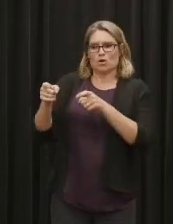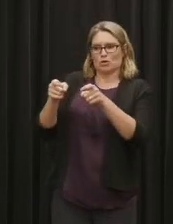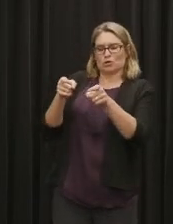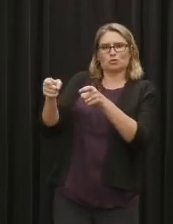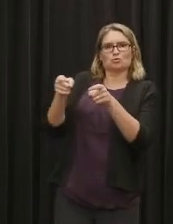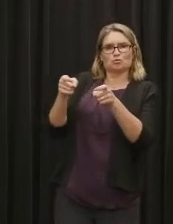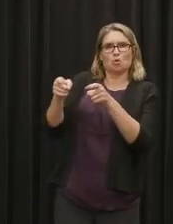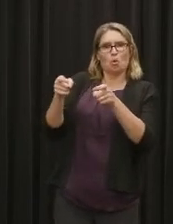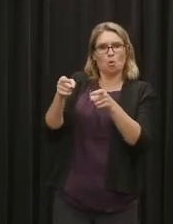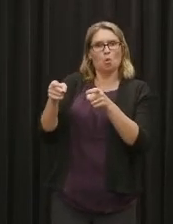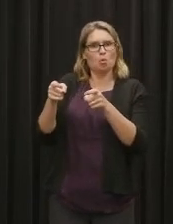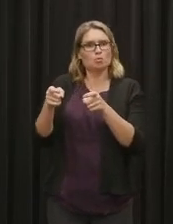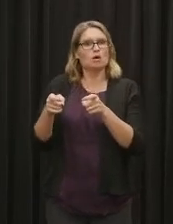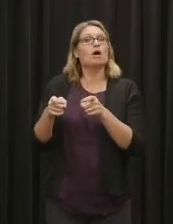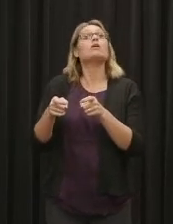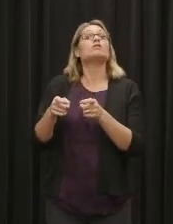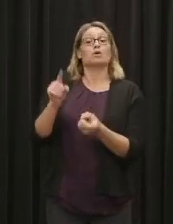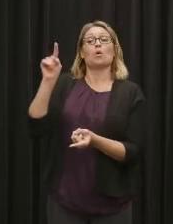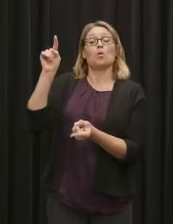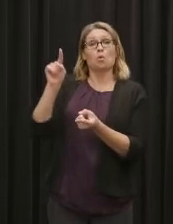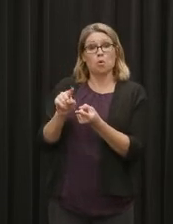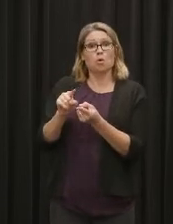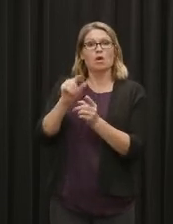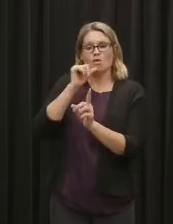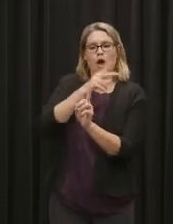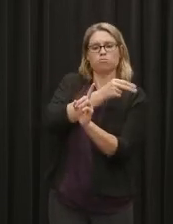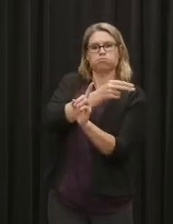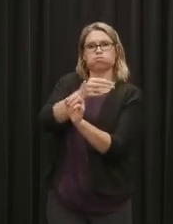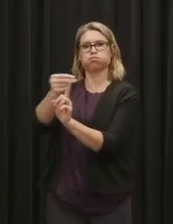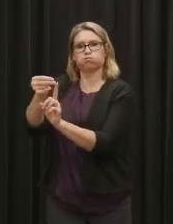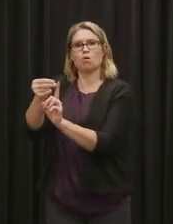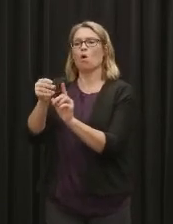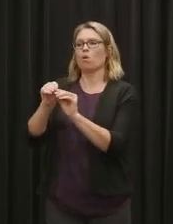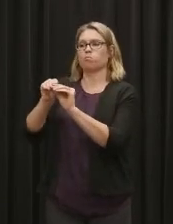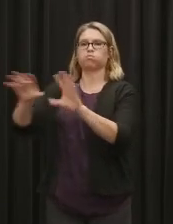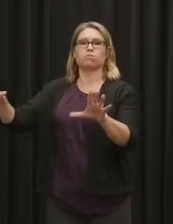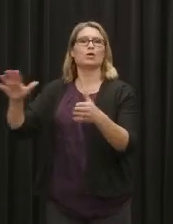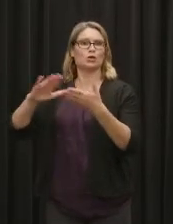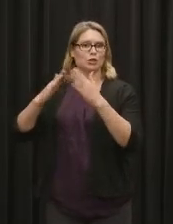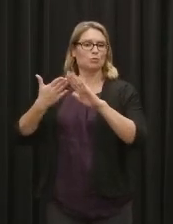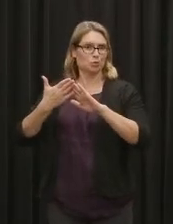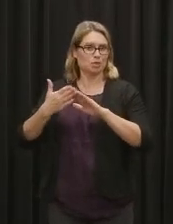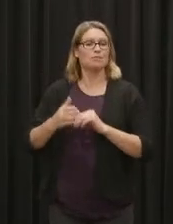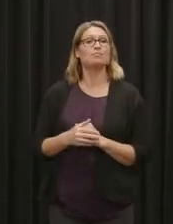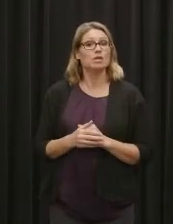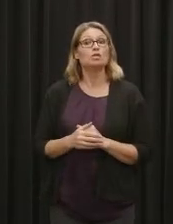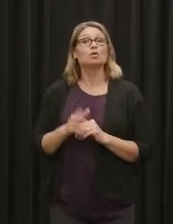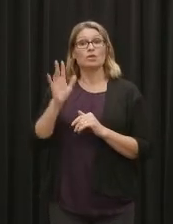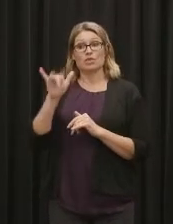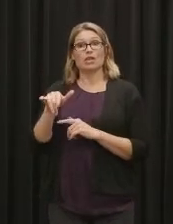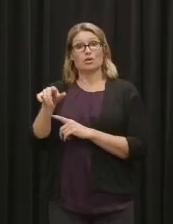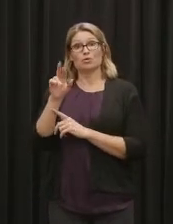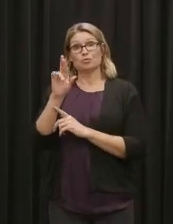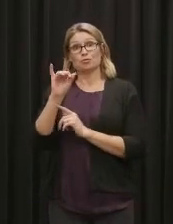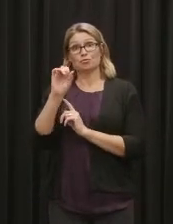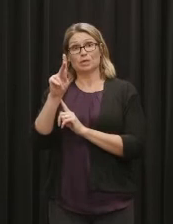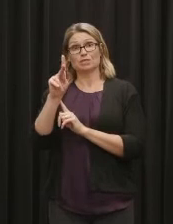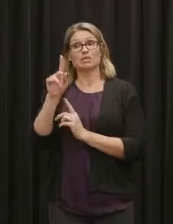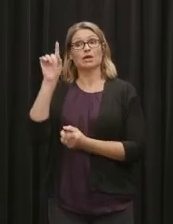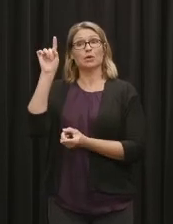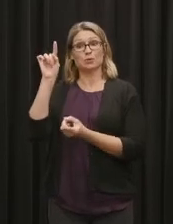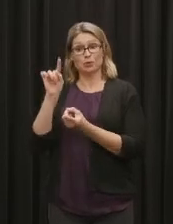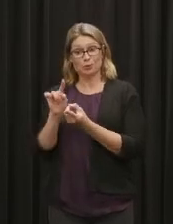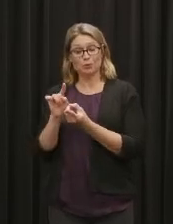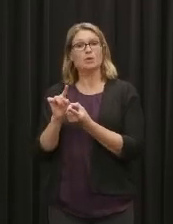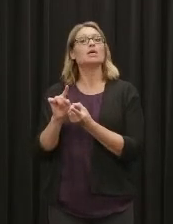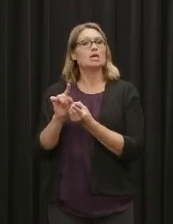control with a reduced risk of further spread among residents and the wider community. In weighing all of these risks, we believe the time to